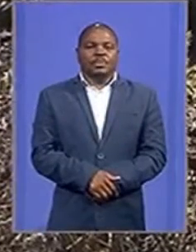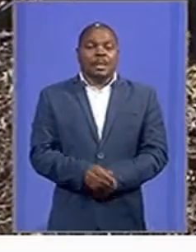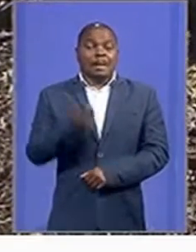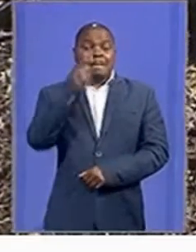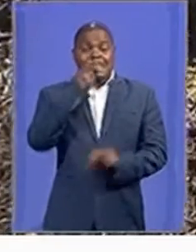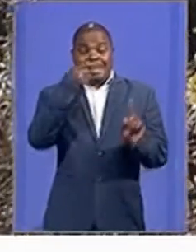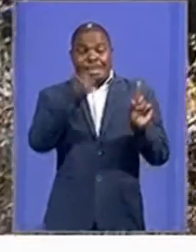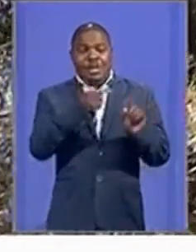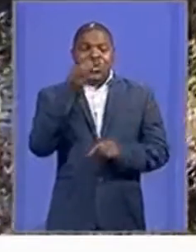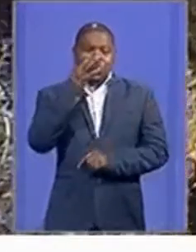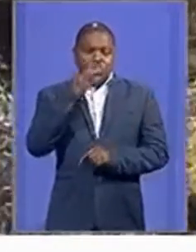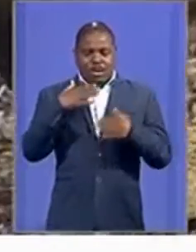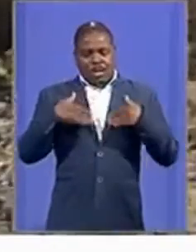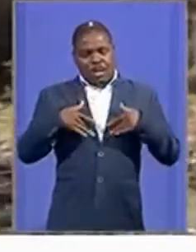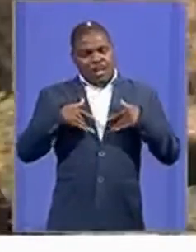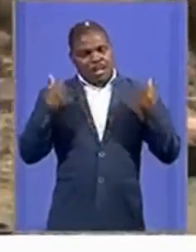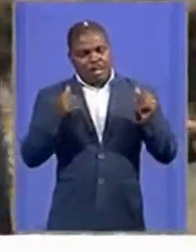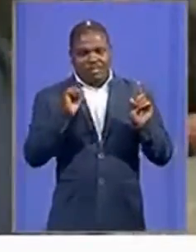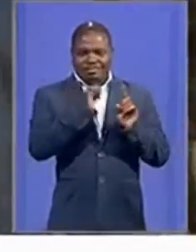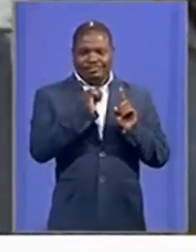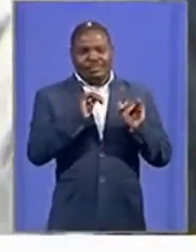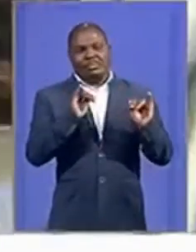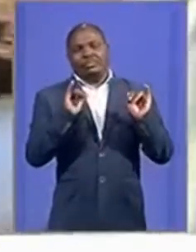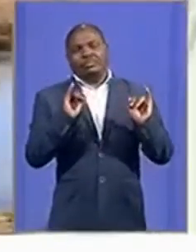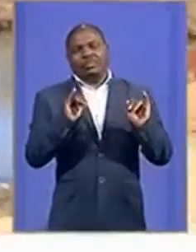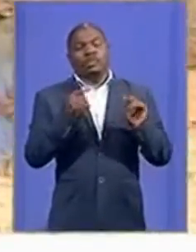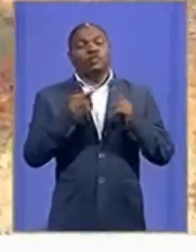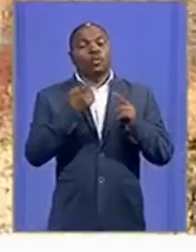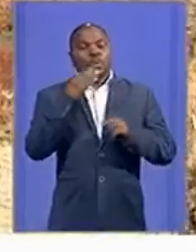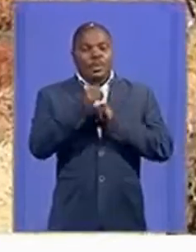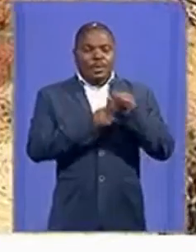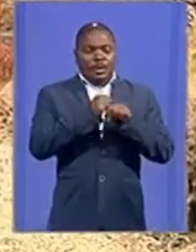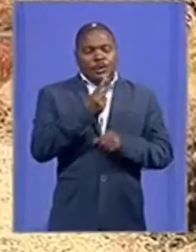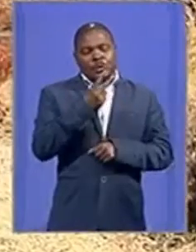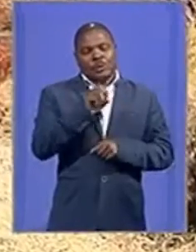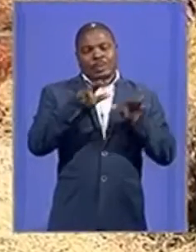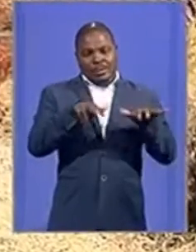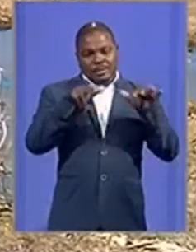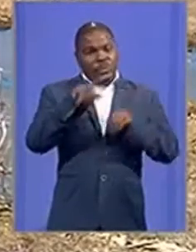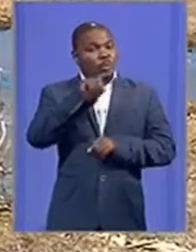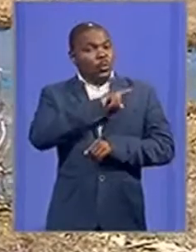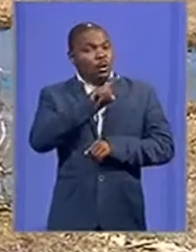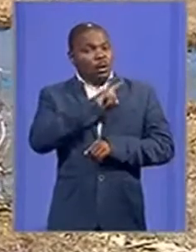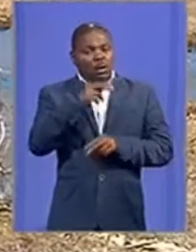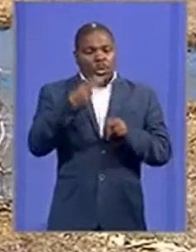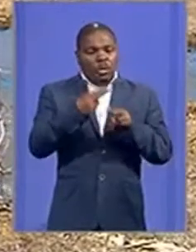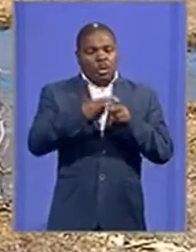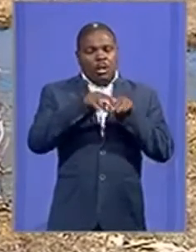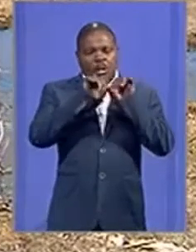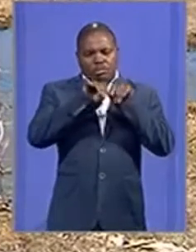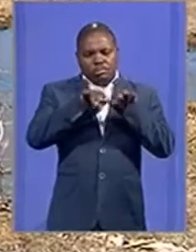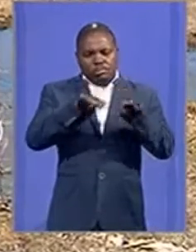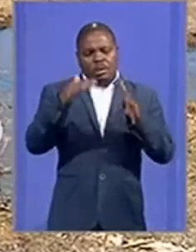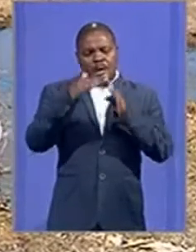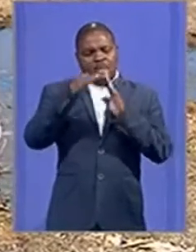monna yo o re leemo la gagwe la lephelo ke leo le hlobaetšwago go tloga ngwageng wa 2016 ka lebaka la kelelatshila yeo e elelago kgauswi le ntlo